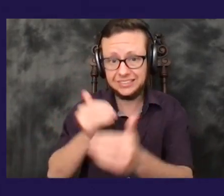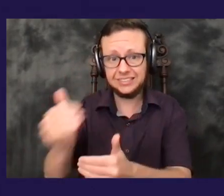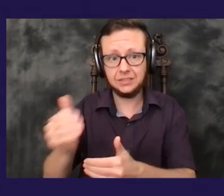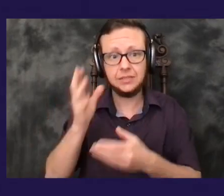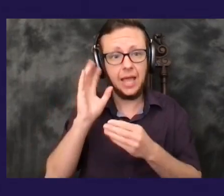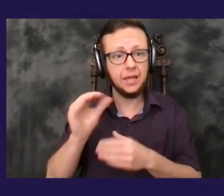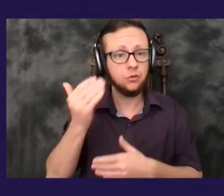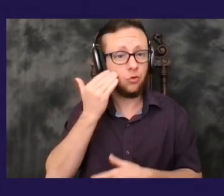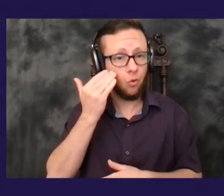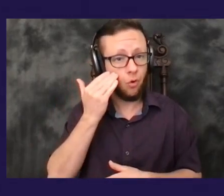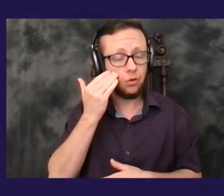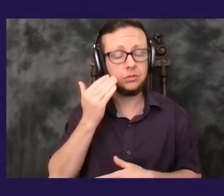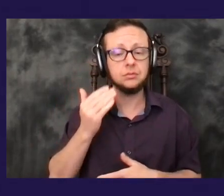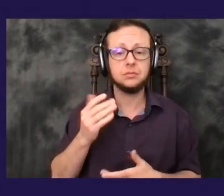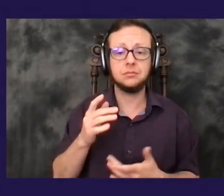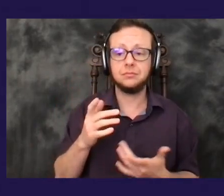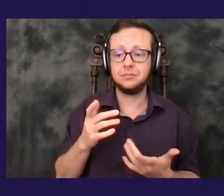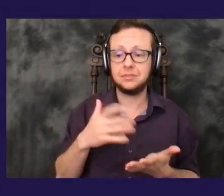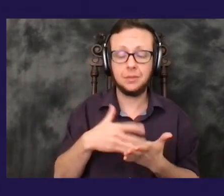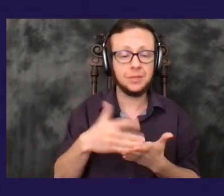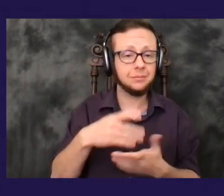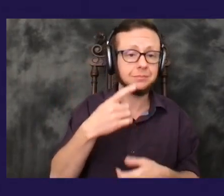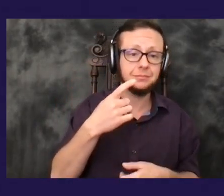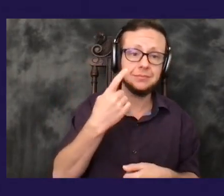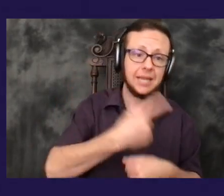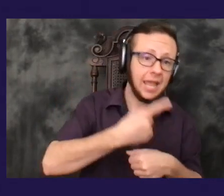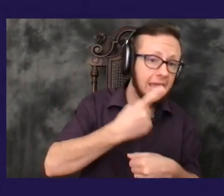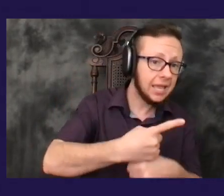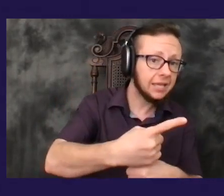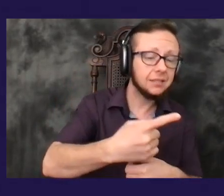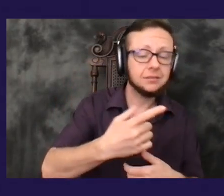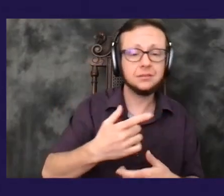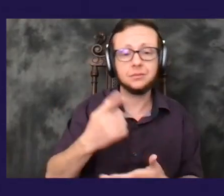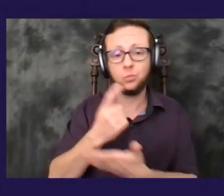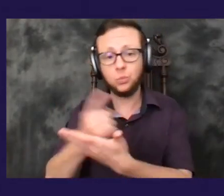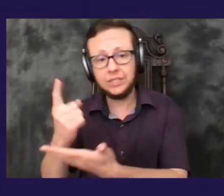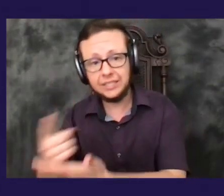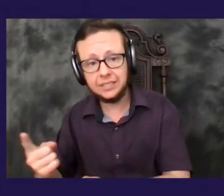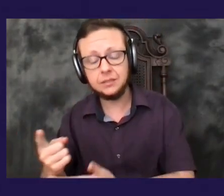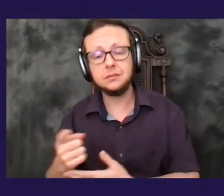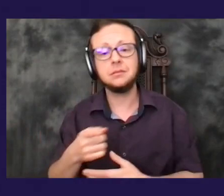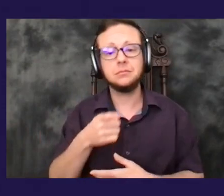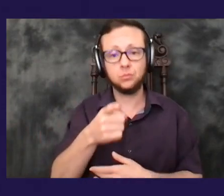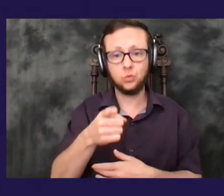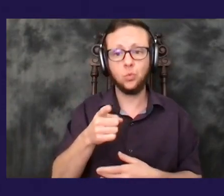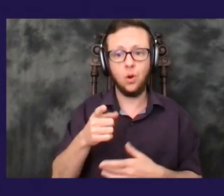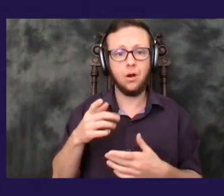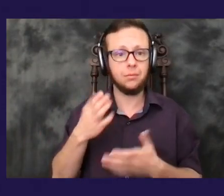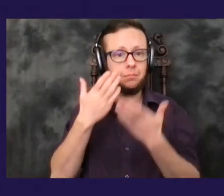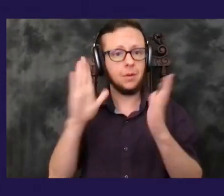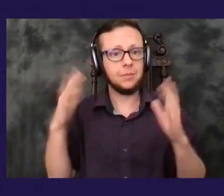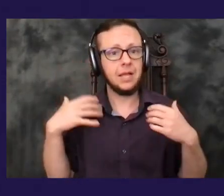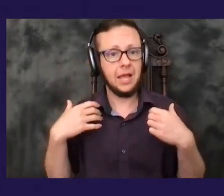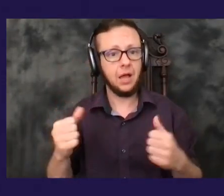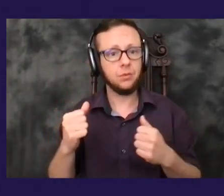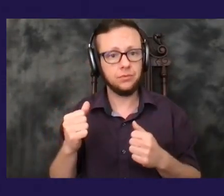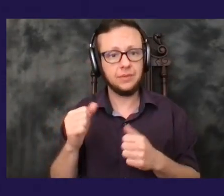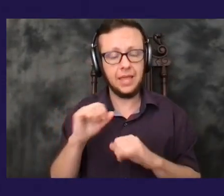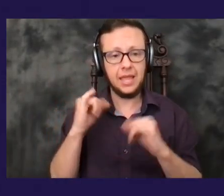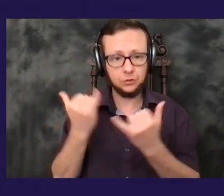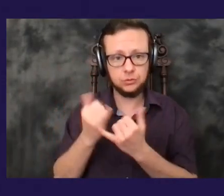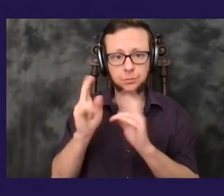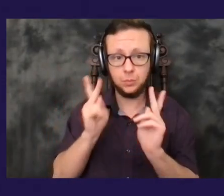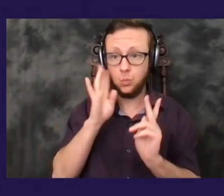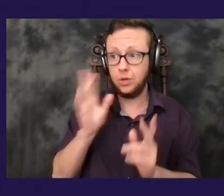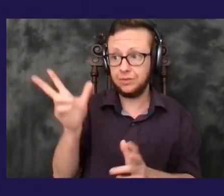those, sometimes days, sometimes weeks, that you have the impetus as the public health agency, when people are going to listen to what you say and figure out